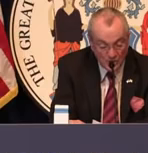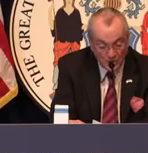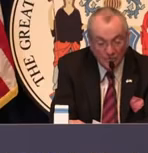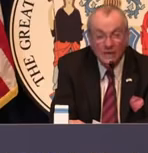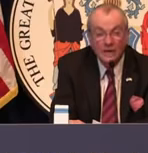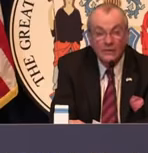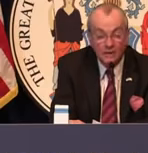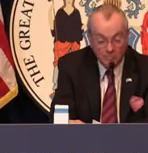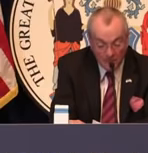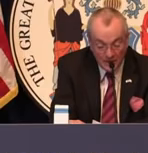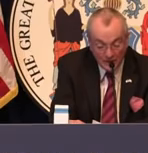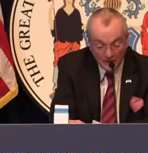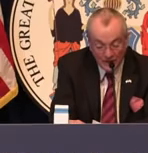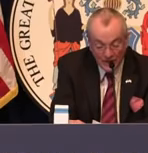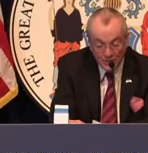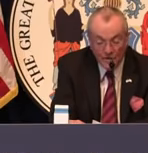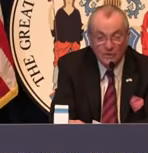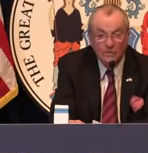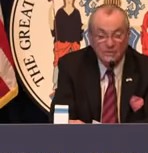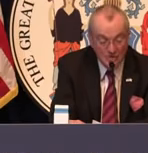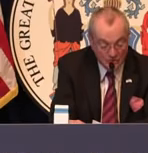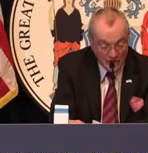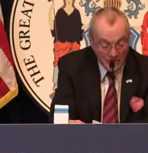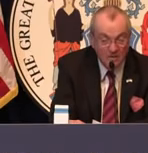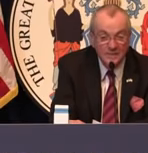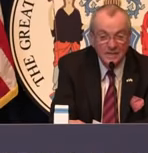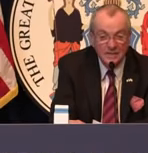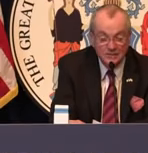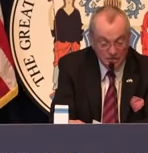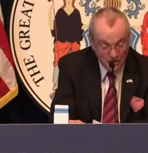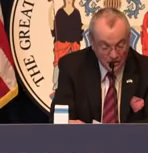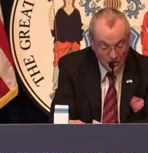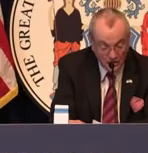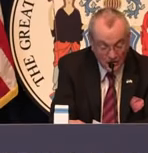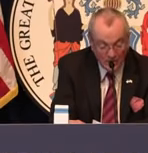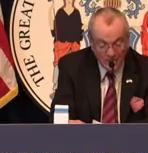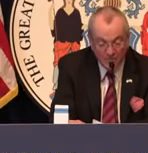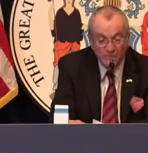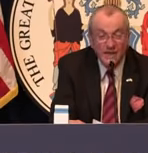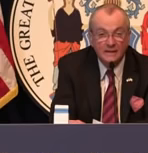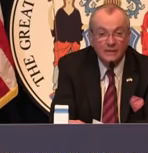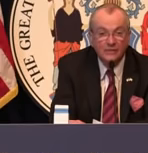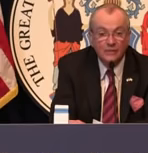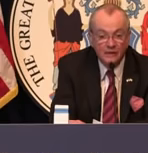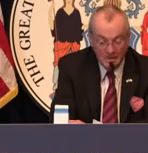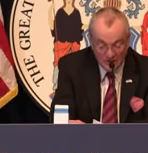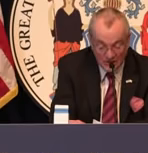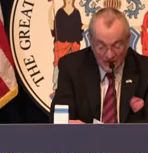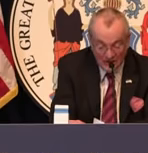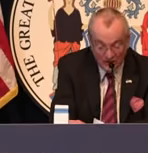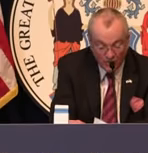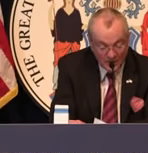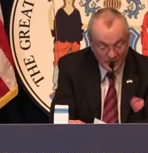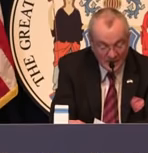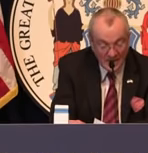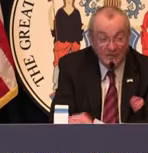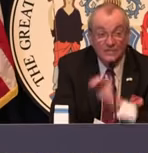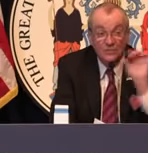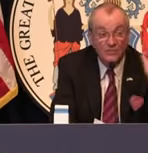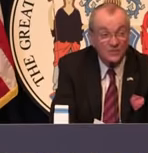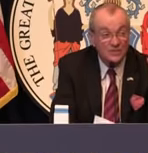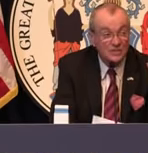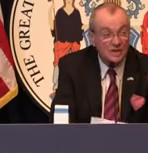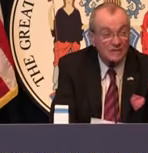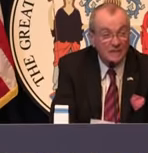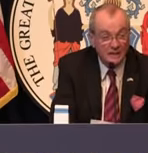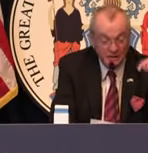across regions. The number of patients in either critical or intensive care is 612. The number of ventilators is steady at 459. That's